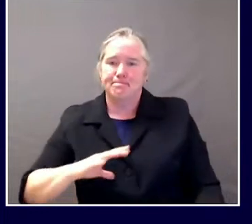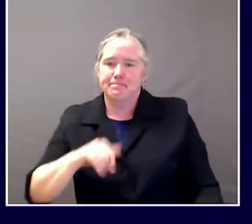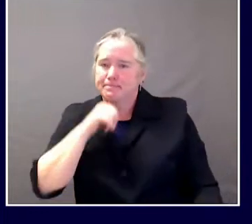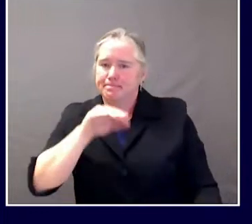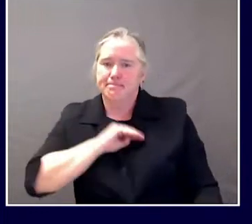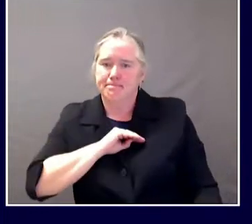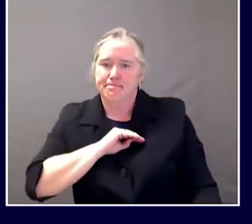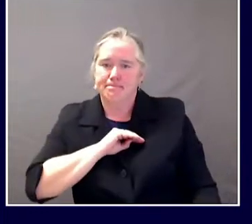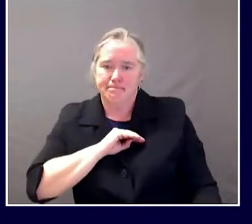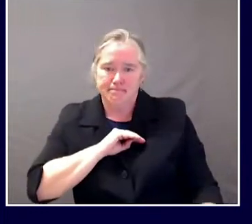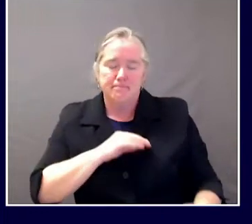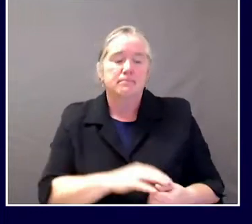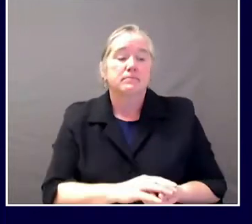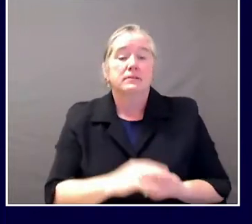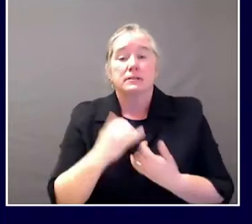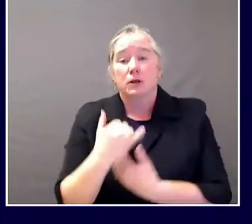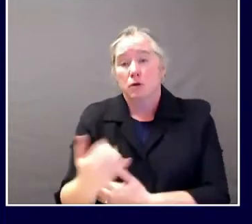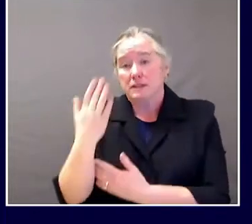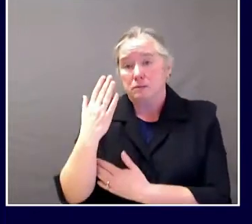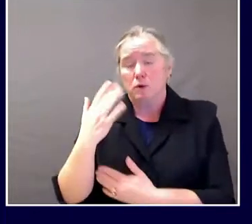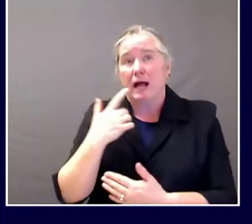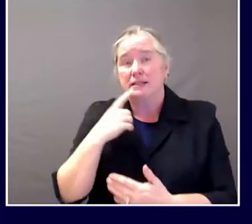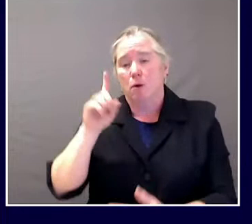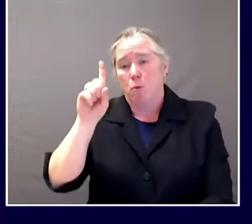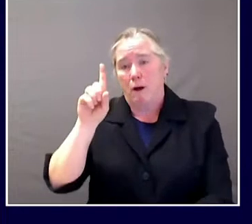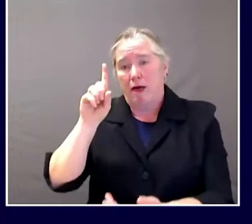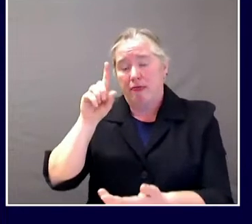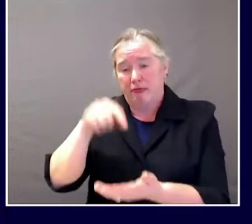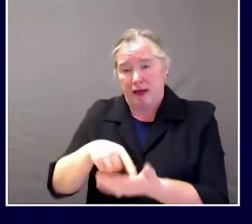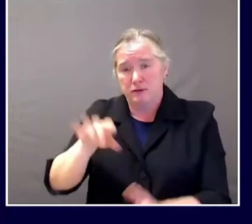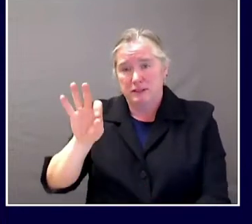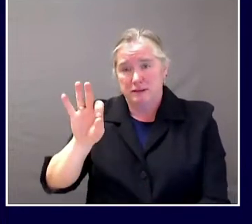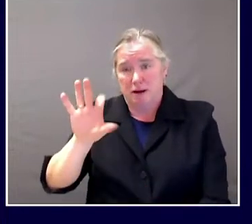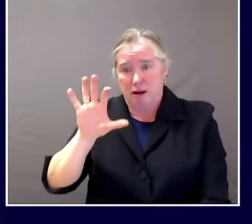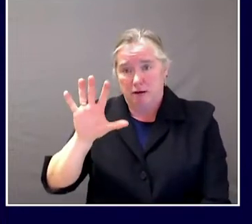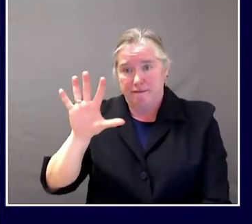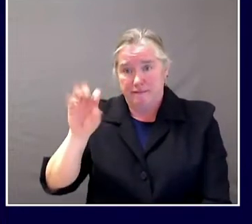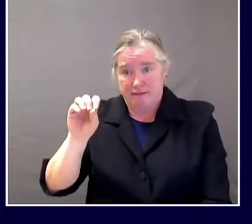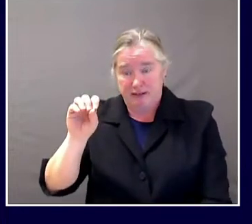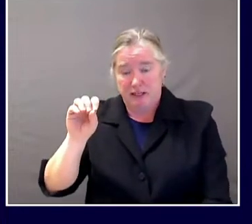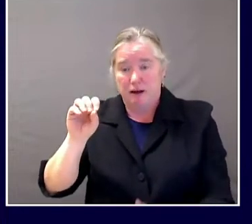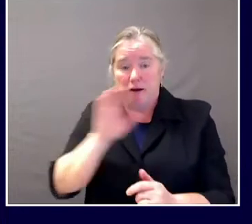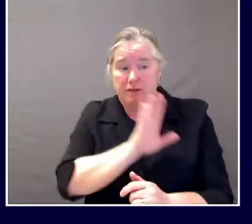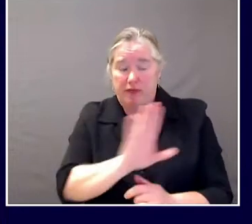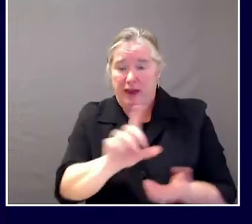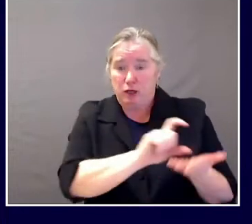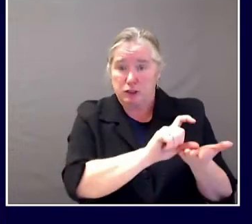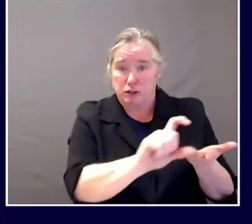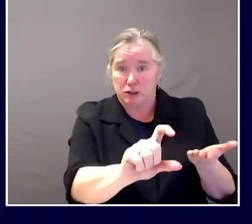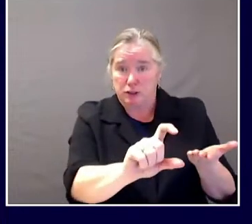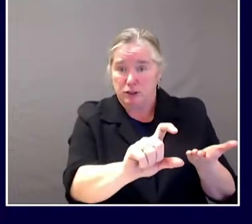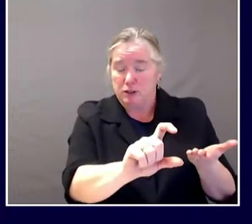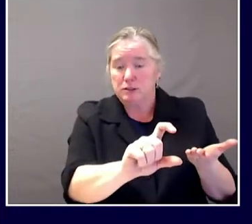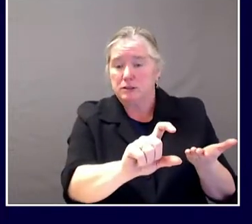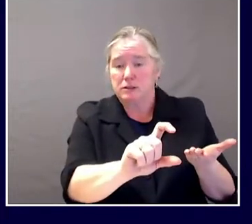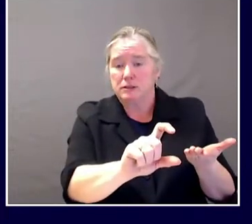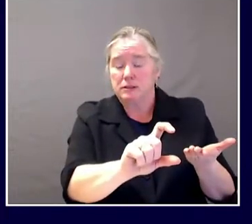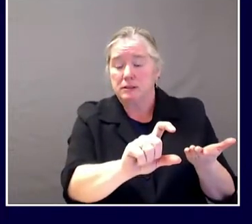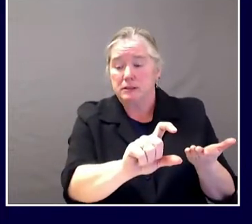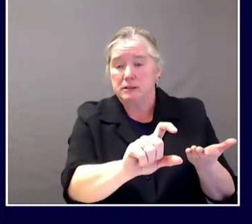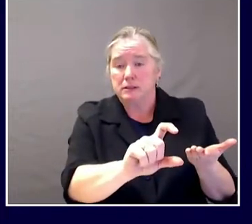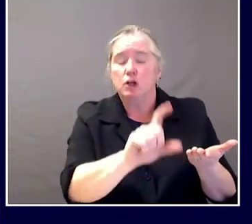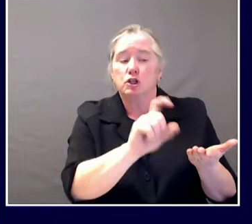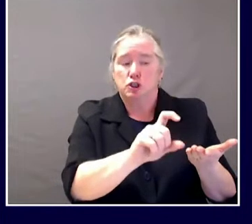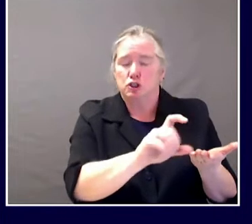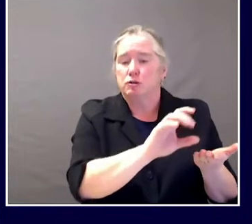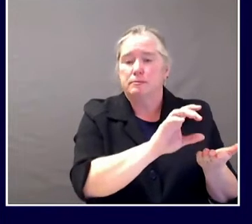that 1,950 of those doses that were currently at their warehouse should be immediately deployed to a